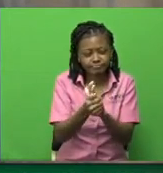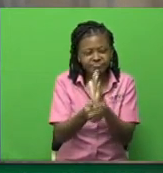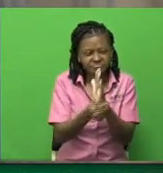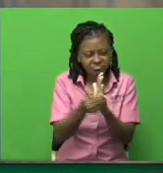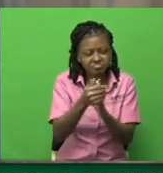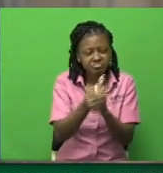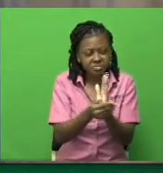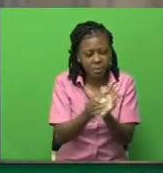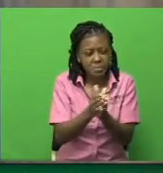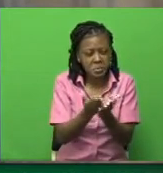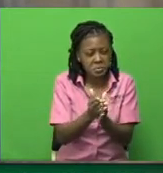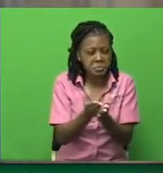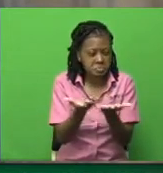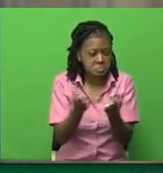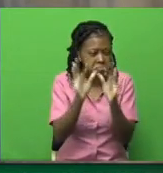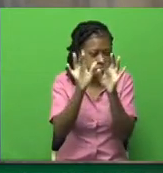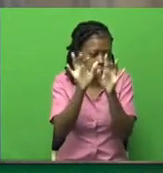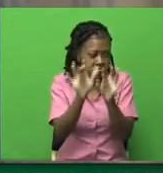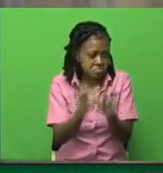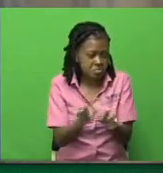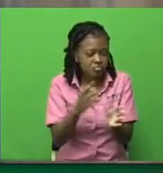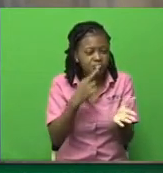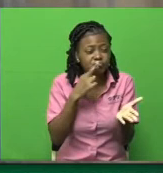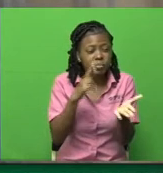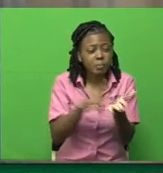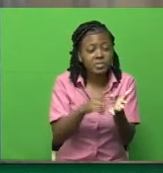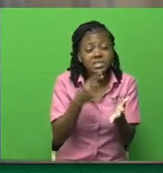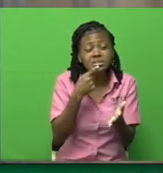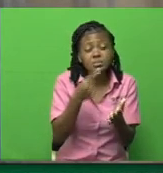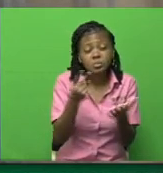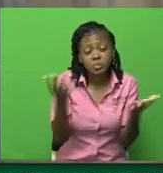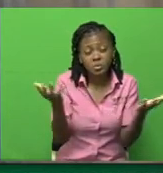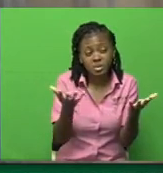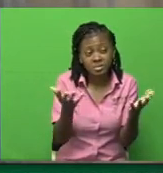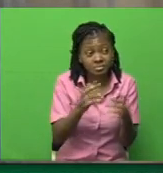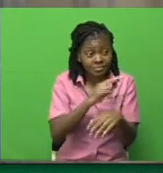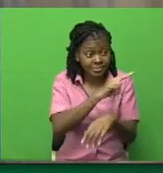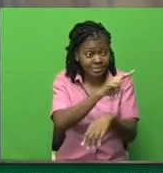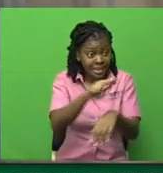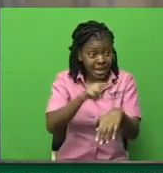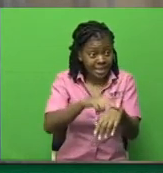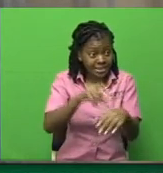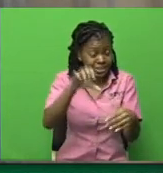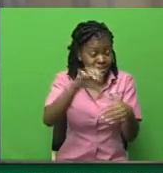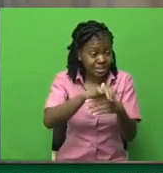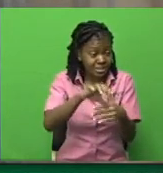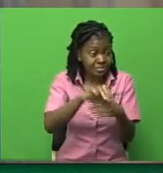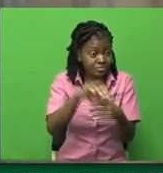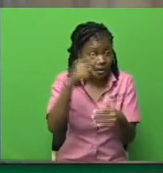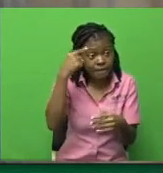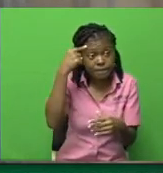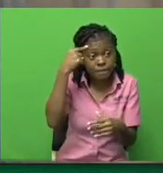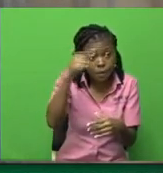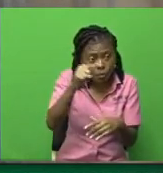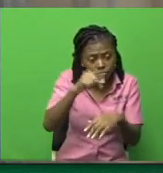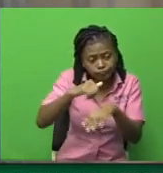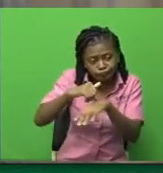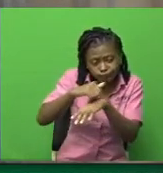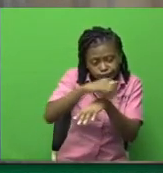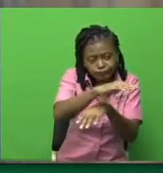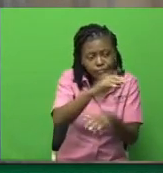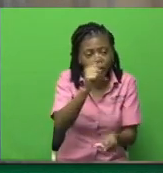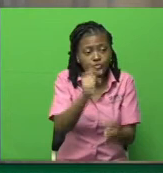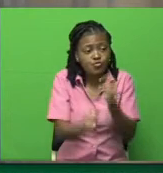I could the supply of natural gas to Industrial consumers in trinan is curtail currently